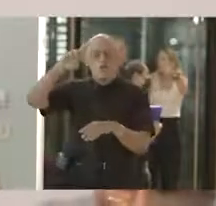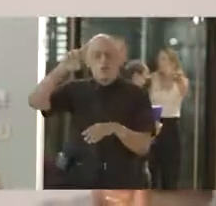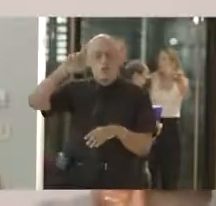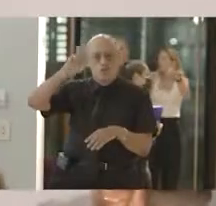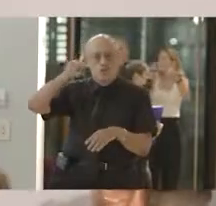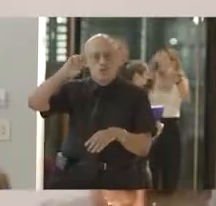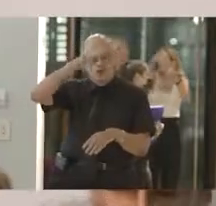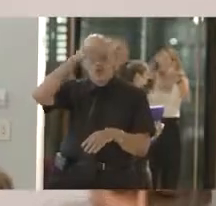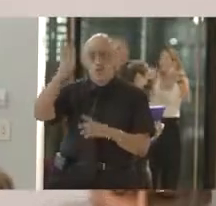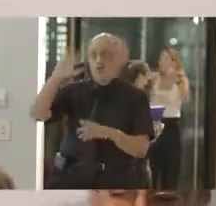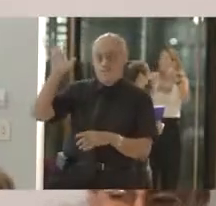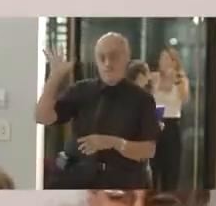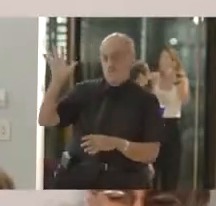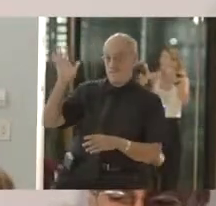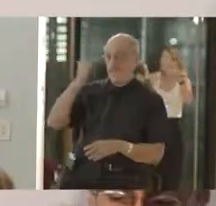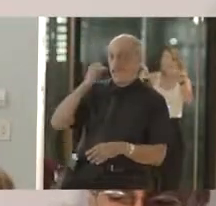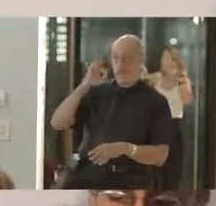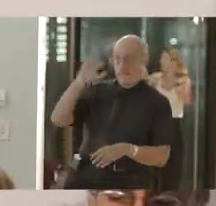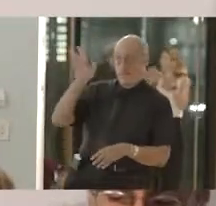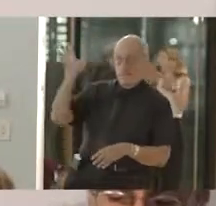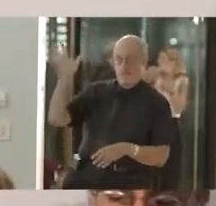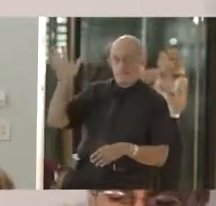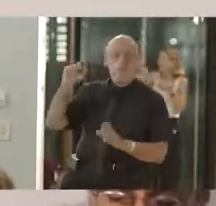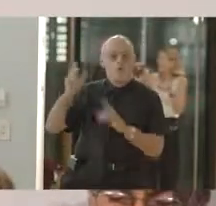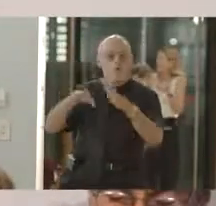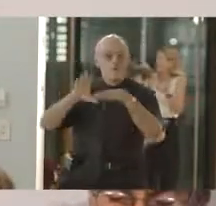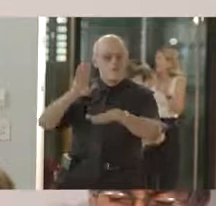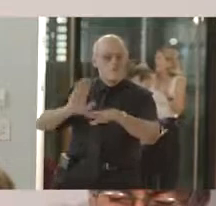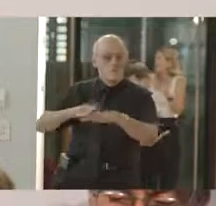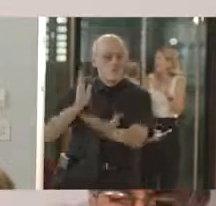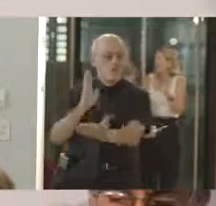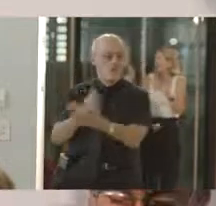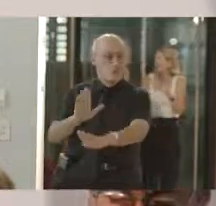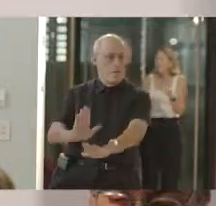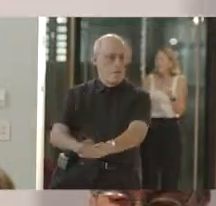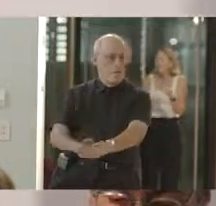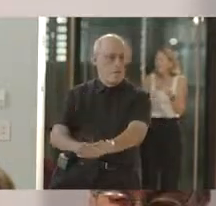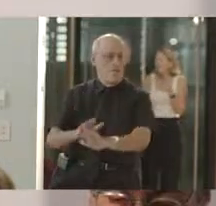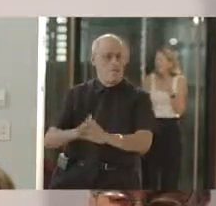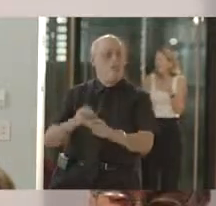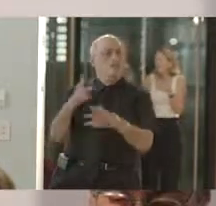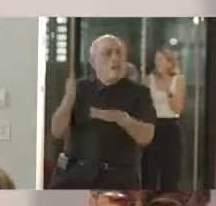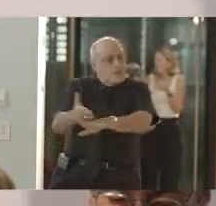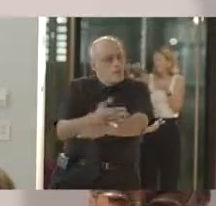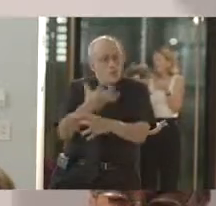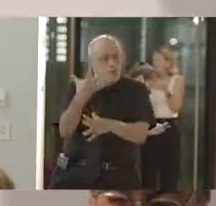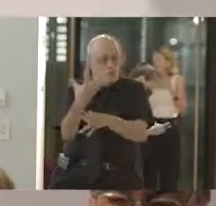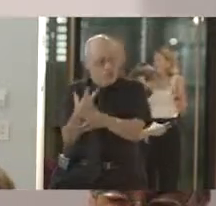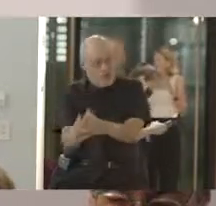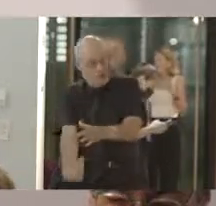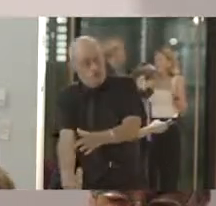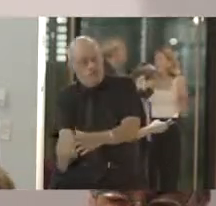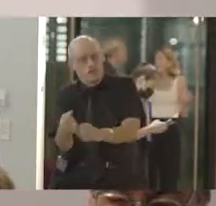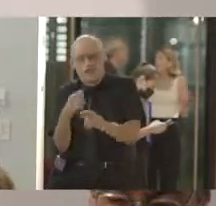like that, we'd want to have sort of minimalist intervention into that open space to just improve the drainage. I don't think we're talking